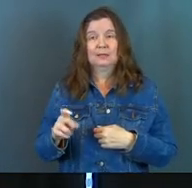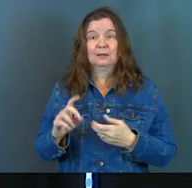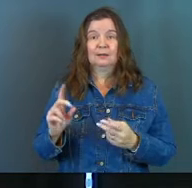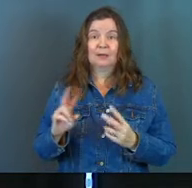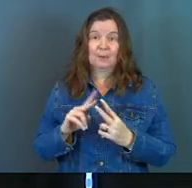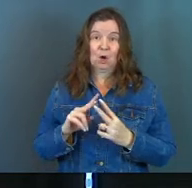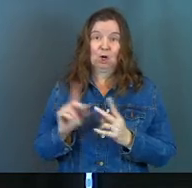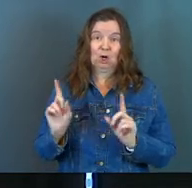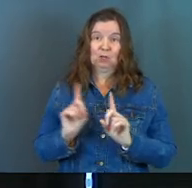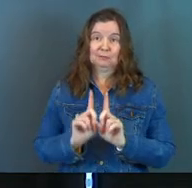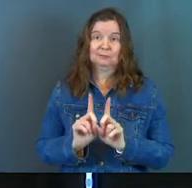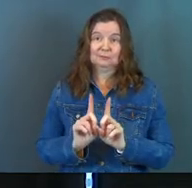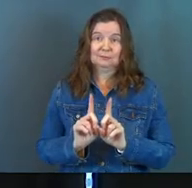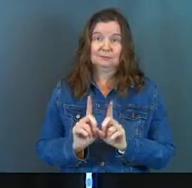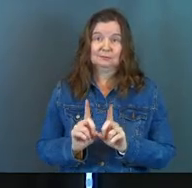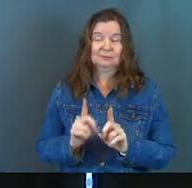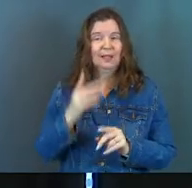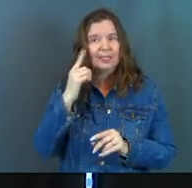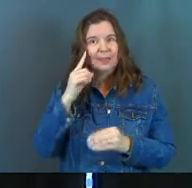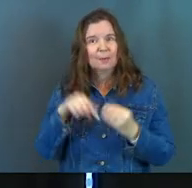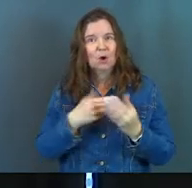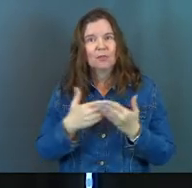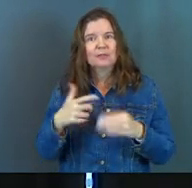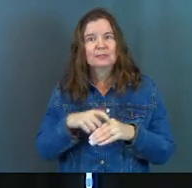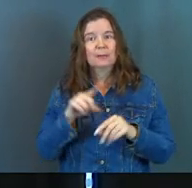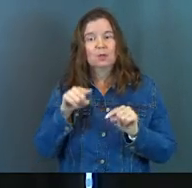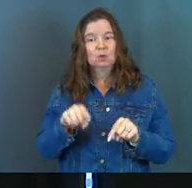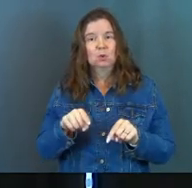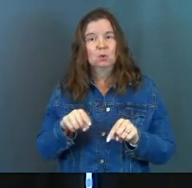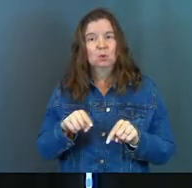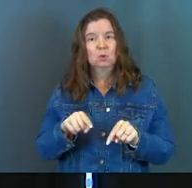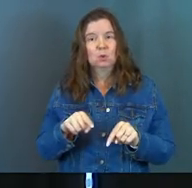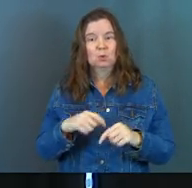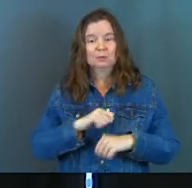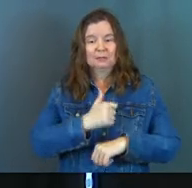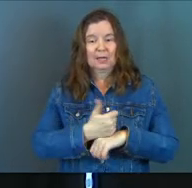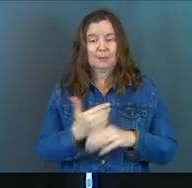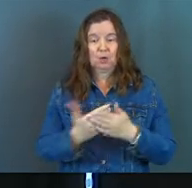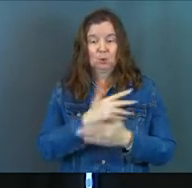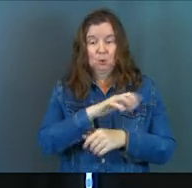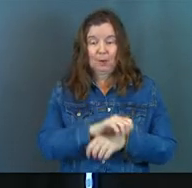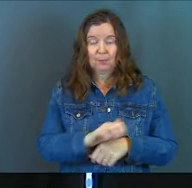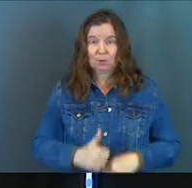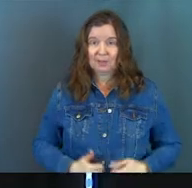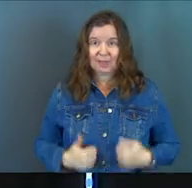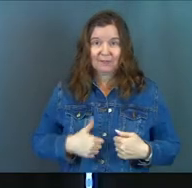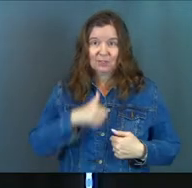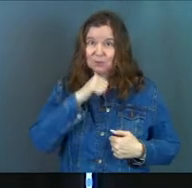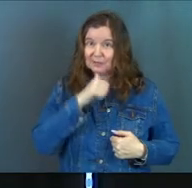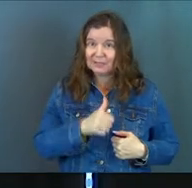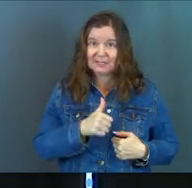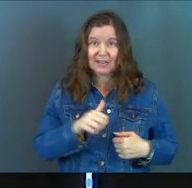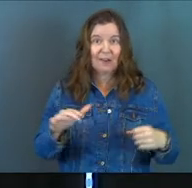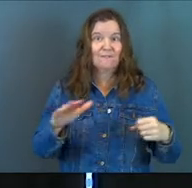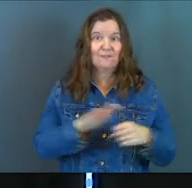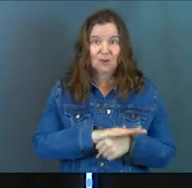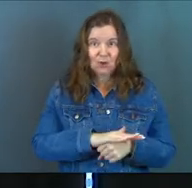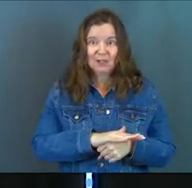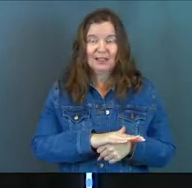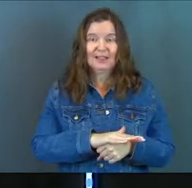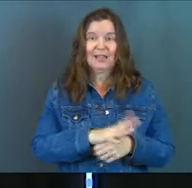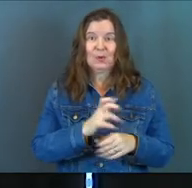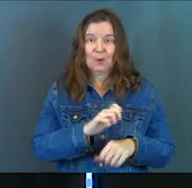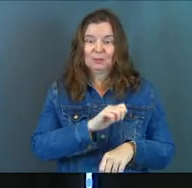a partner. Think about all the times that you built new habits into your life that you did not fully want